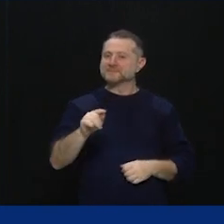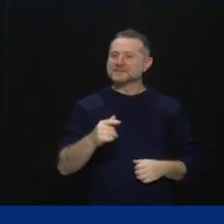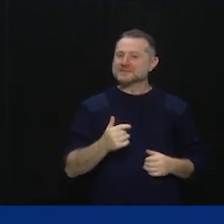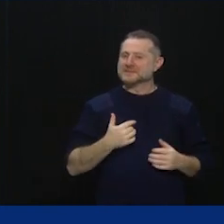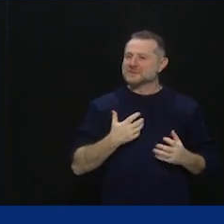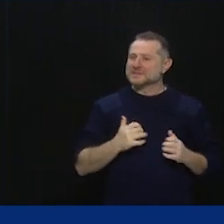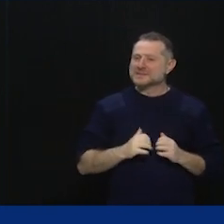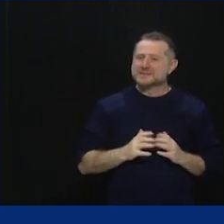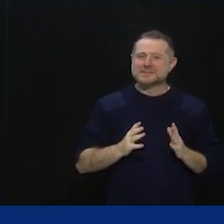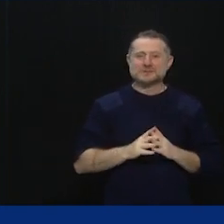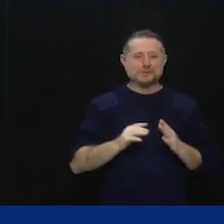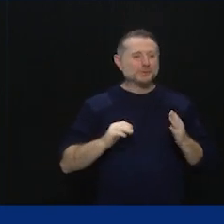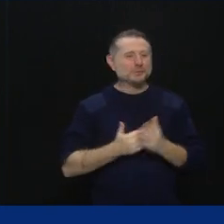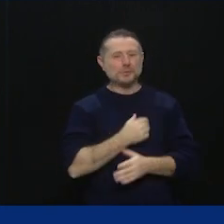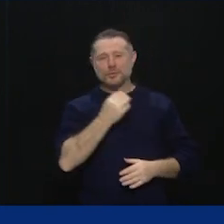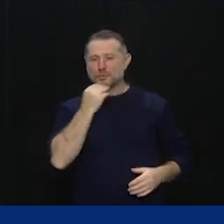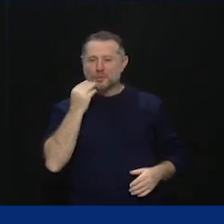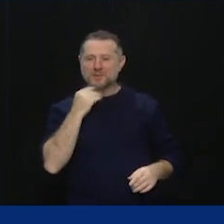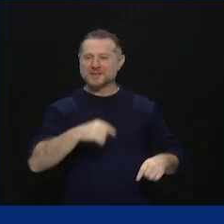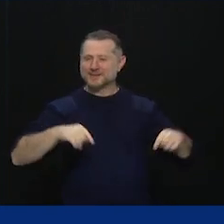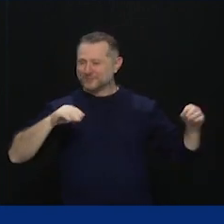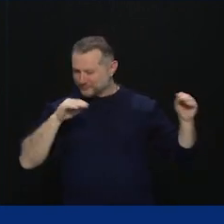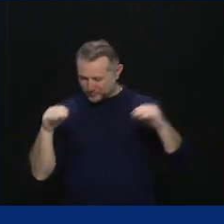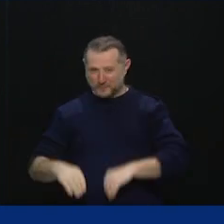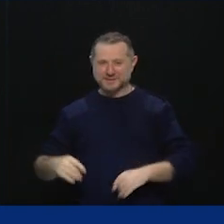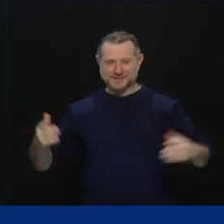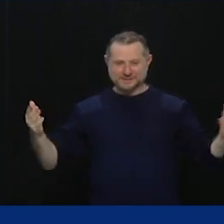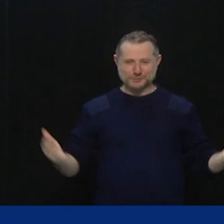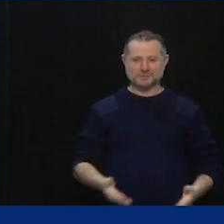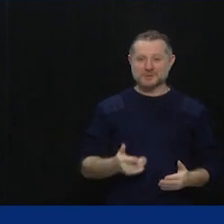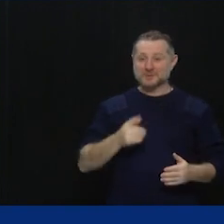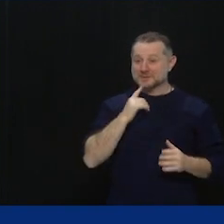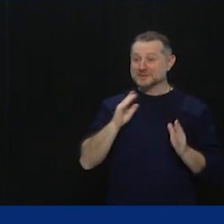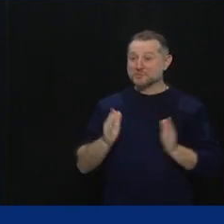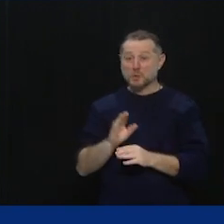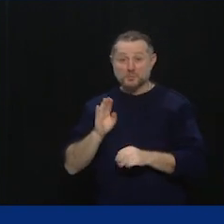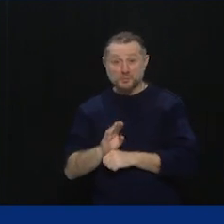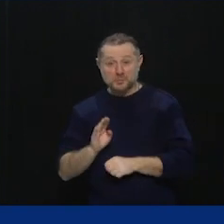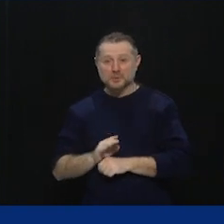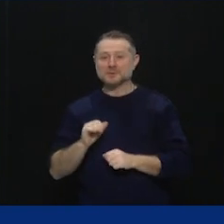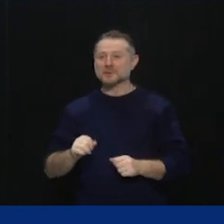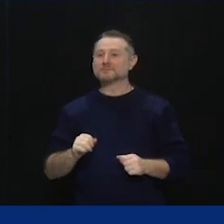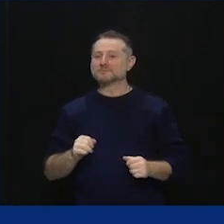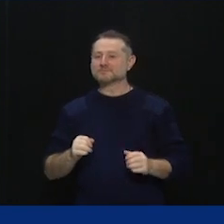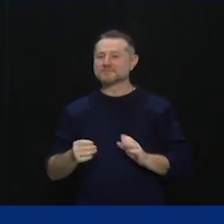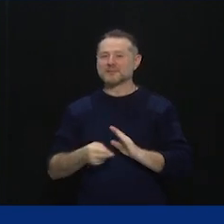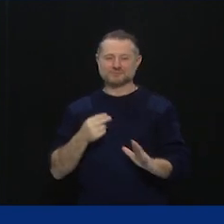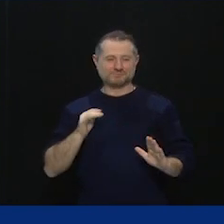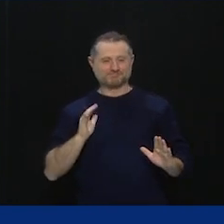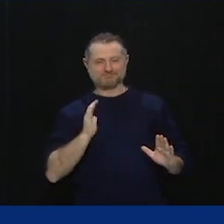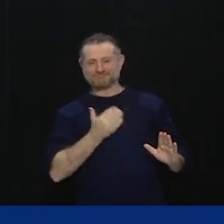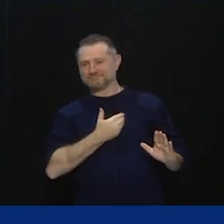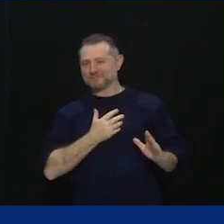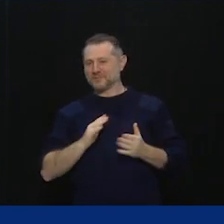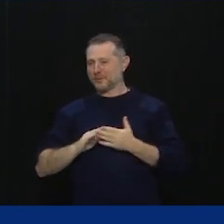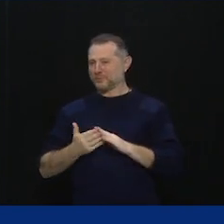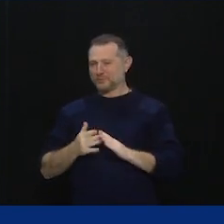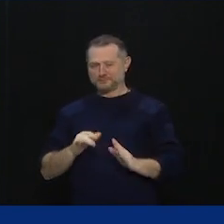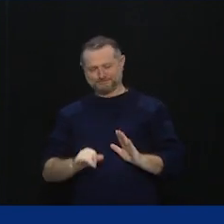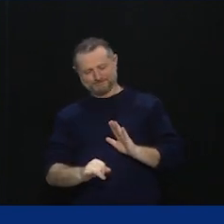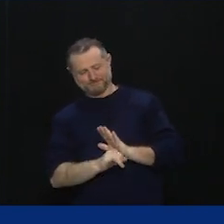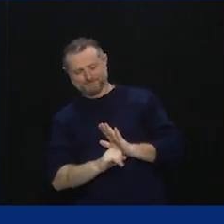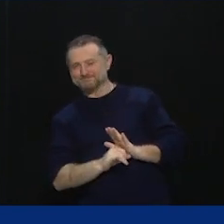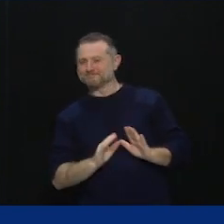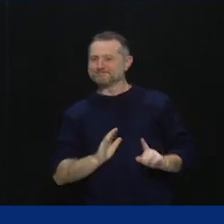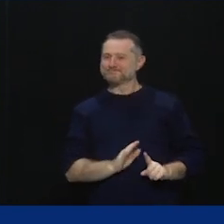out for. It is the small businesses that define our local identities. It is not the chain stores in suburbia, no disrespect to the